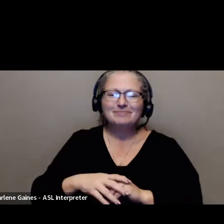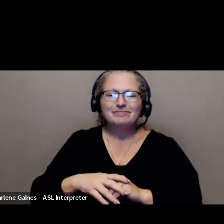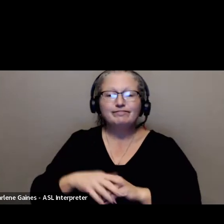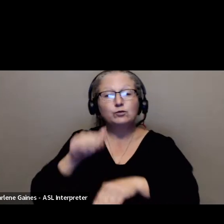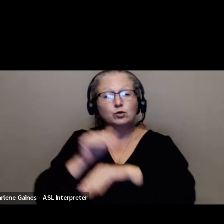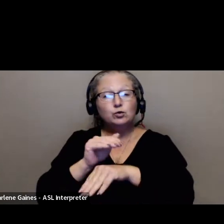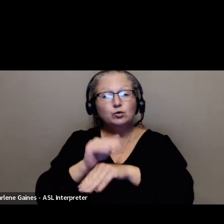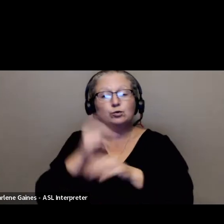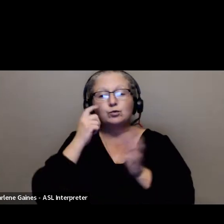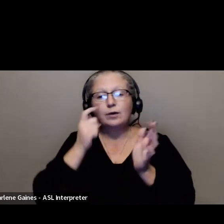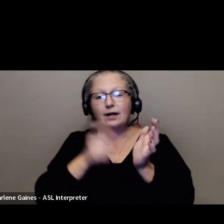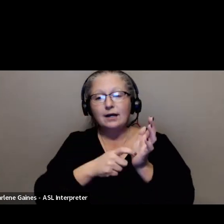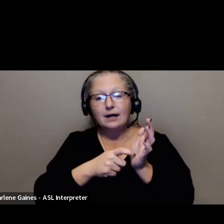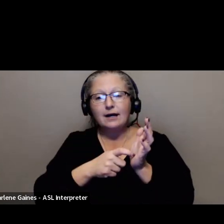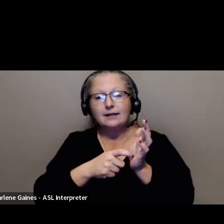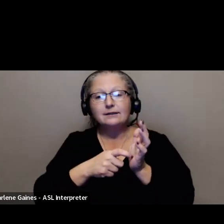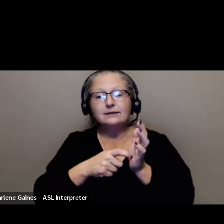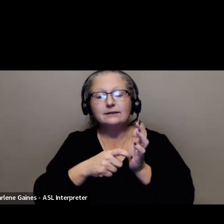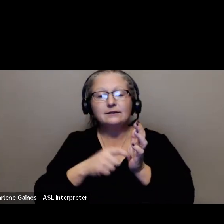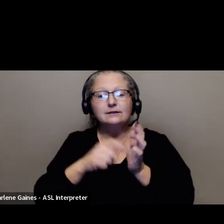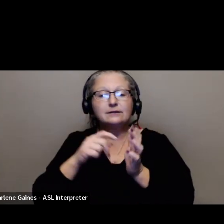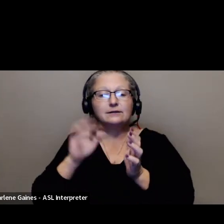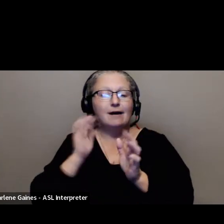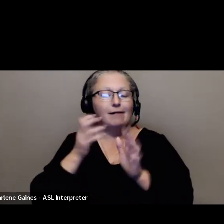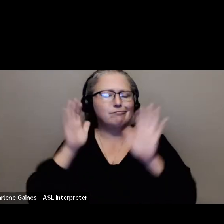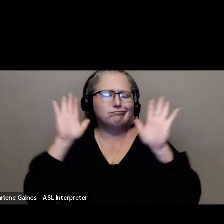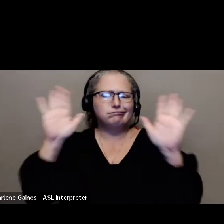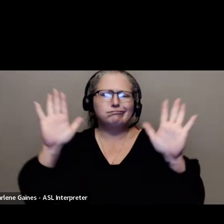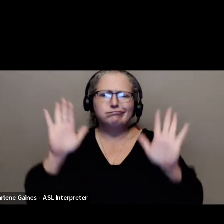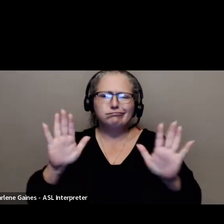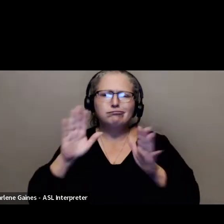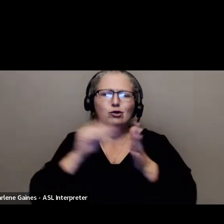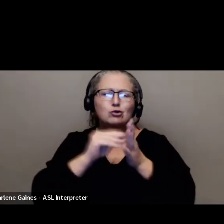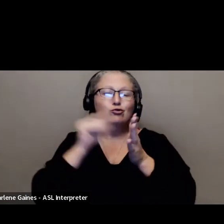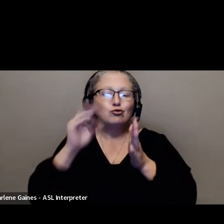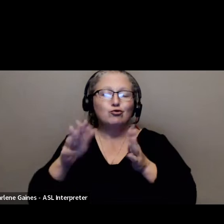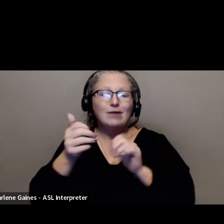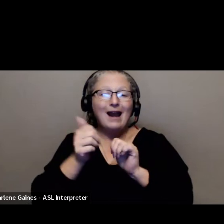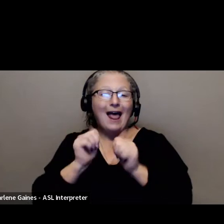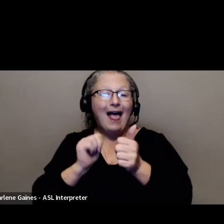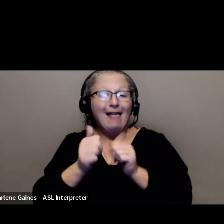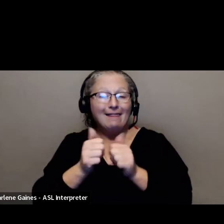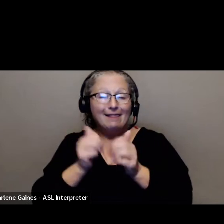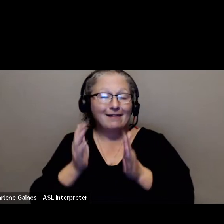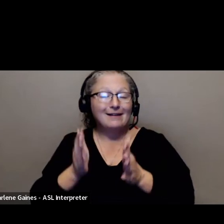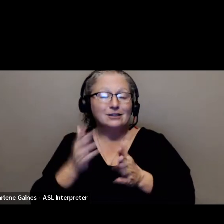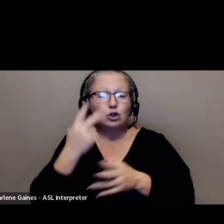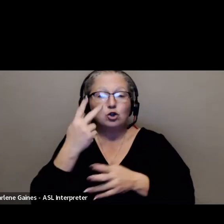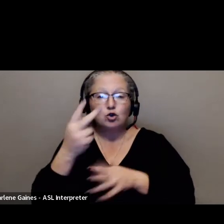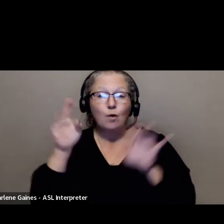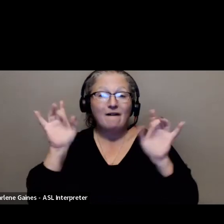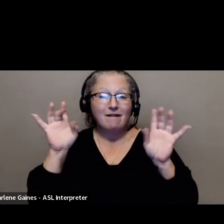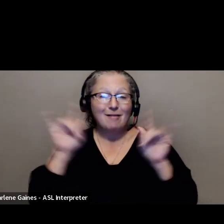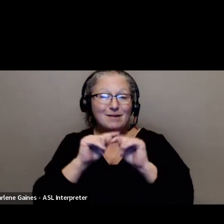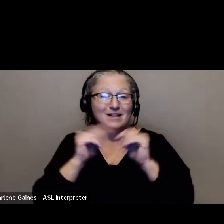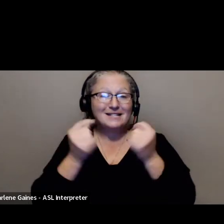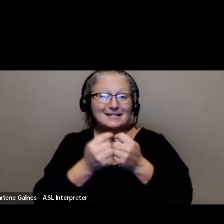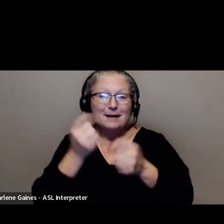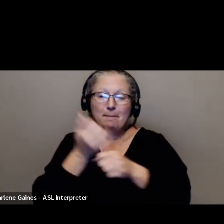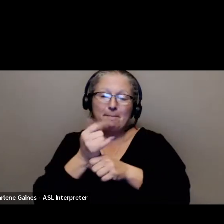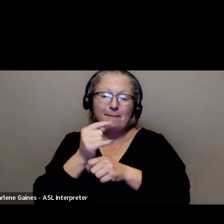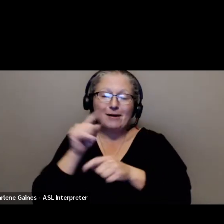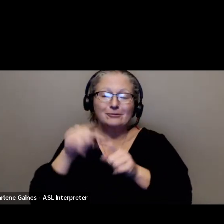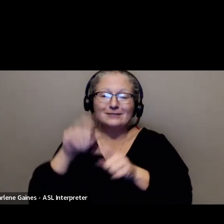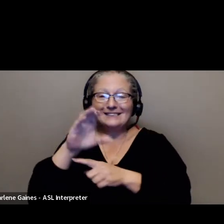we're going to recognize some of our outstanding student athletes. We've got 2 volleyball teams that made it to